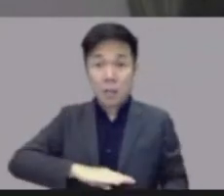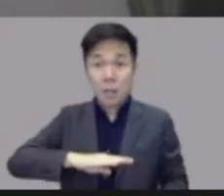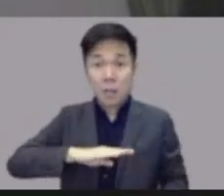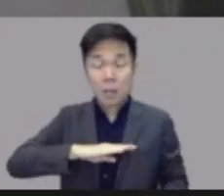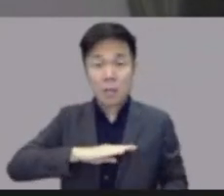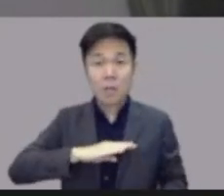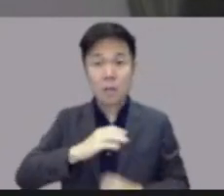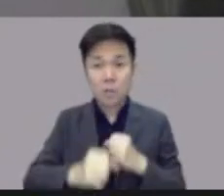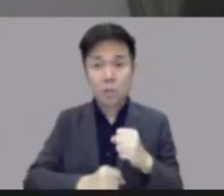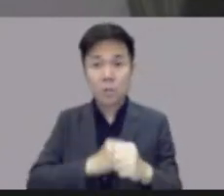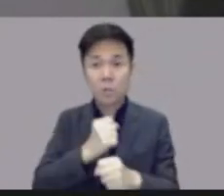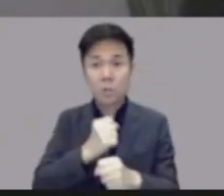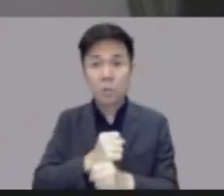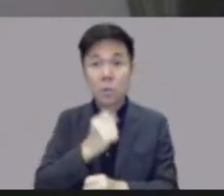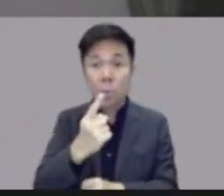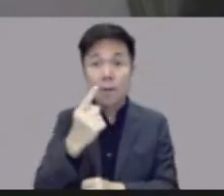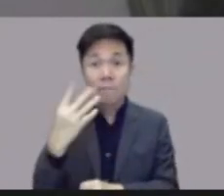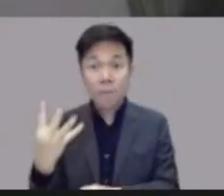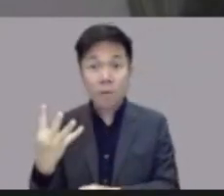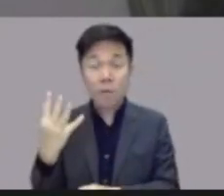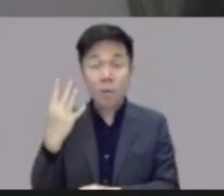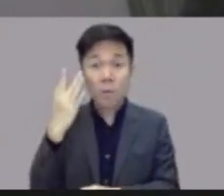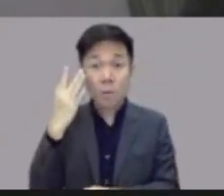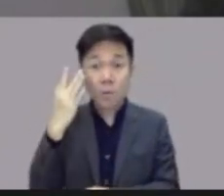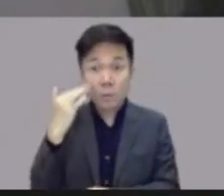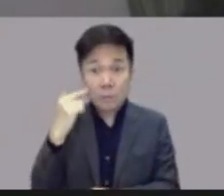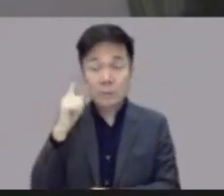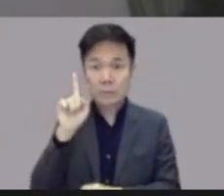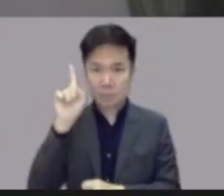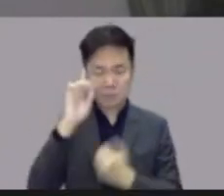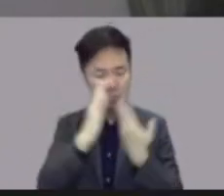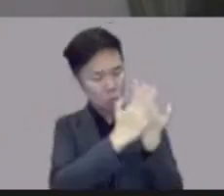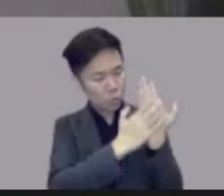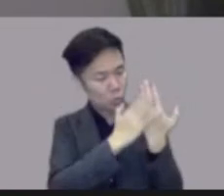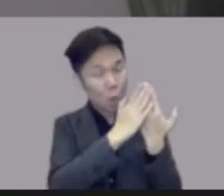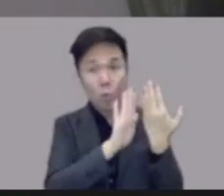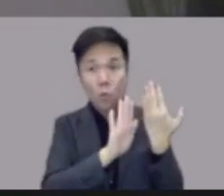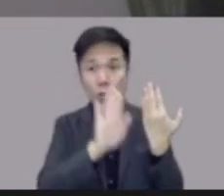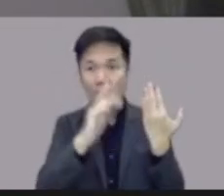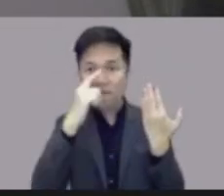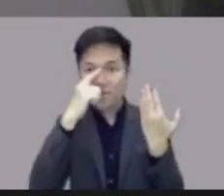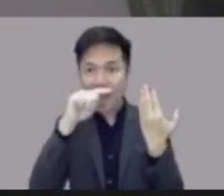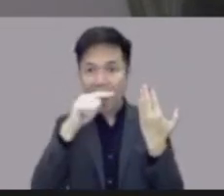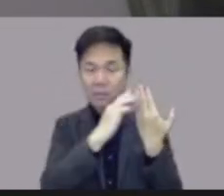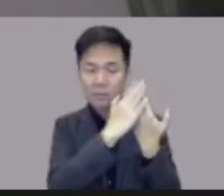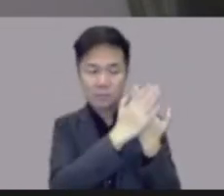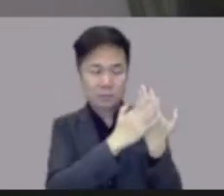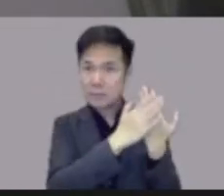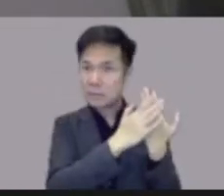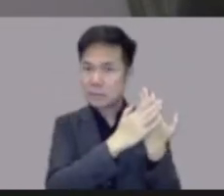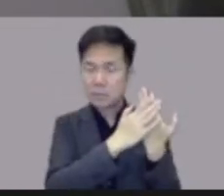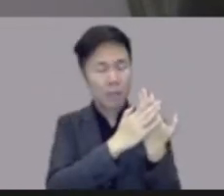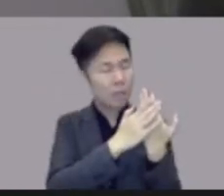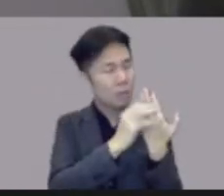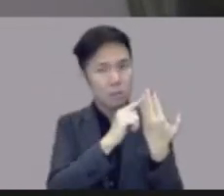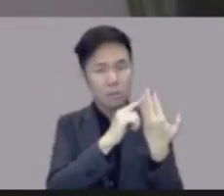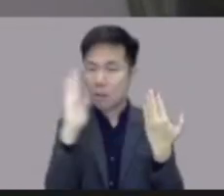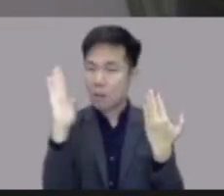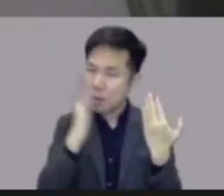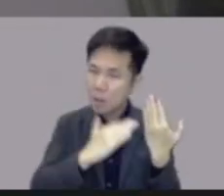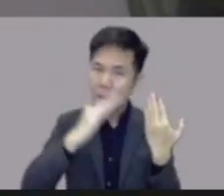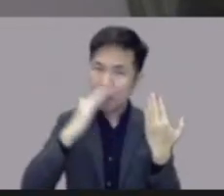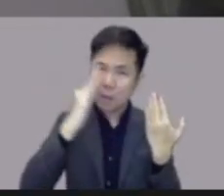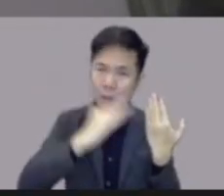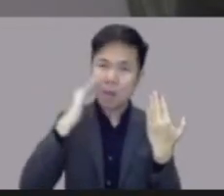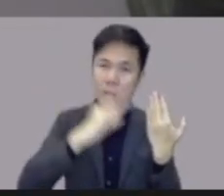coincides with when the air pollution in Northern Thailand has been the most toxic I do not think there could be a more pressing call